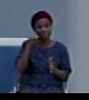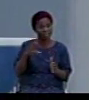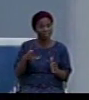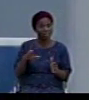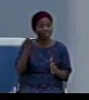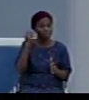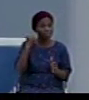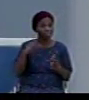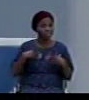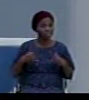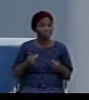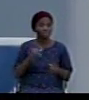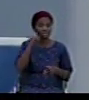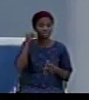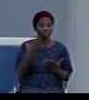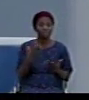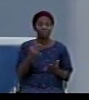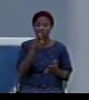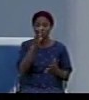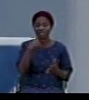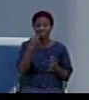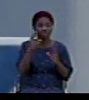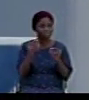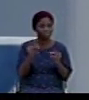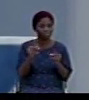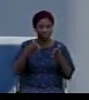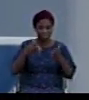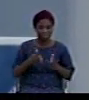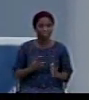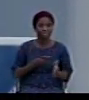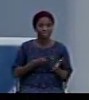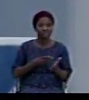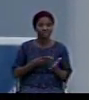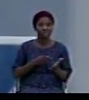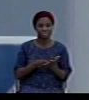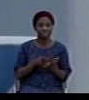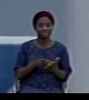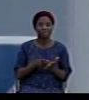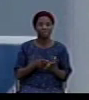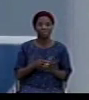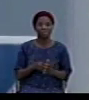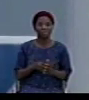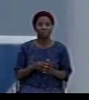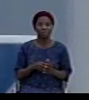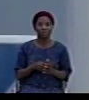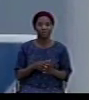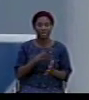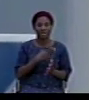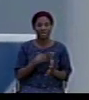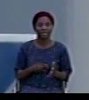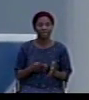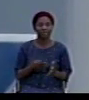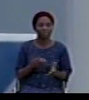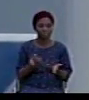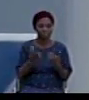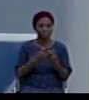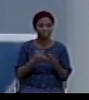first and then check up. But the girl was healed yesterday. 9 years of